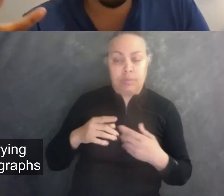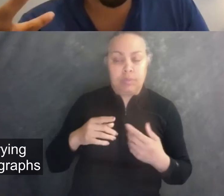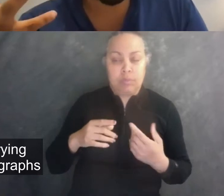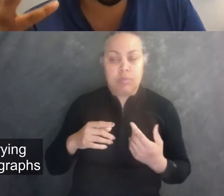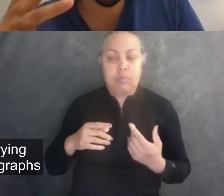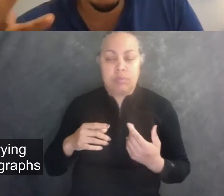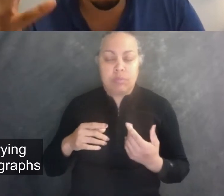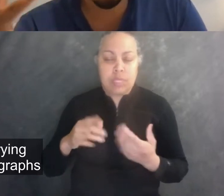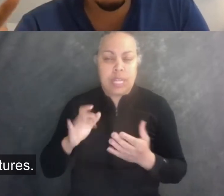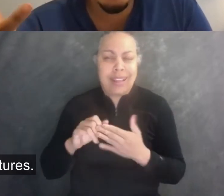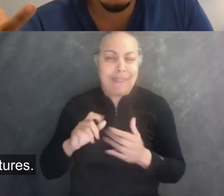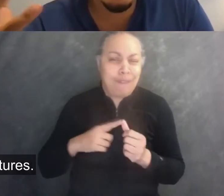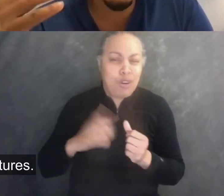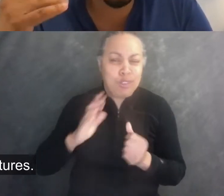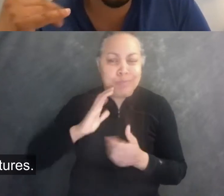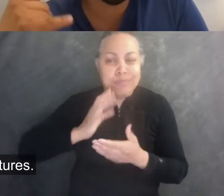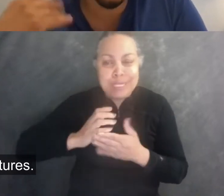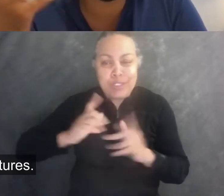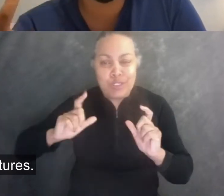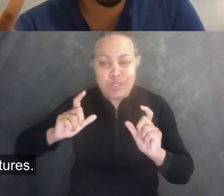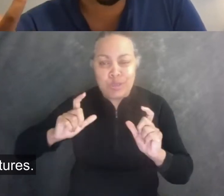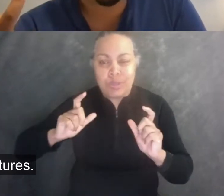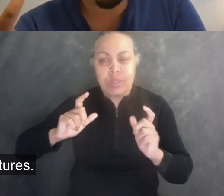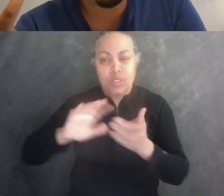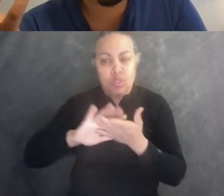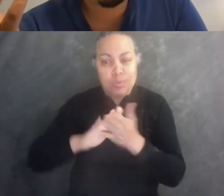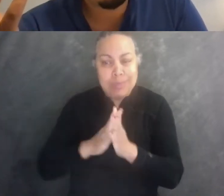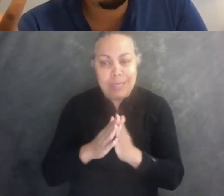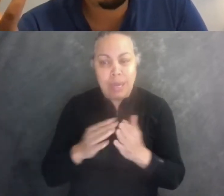to resolve photographs of things as textures.